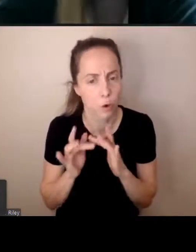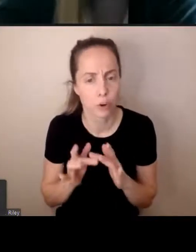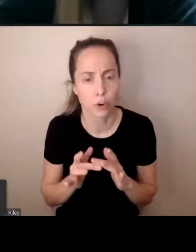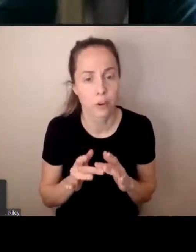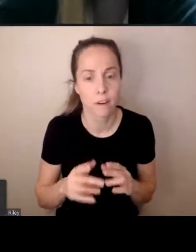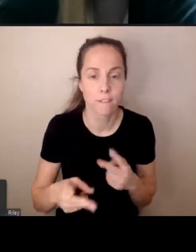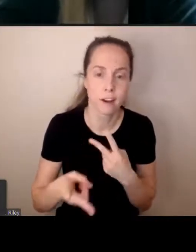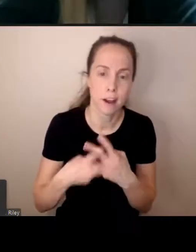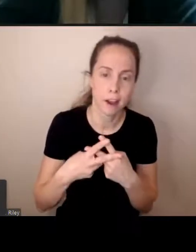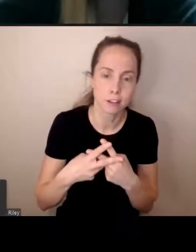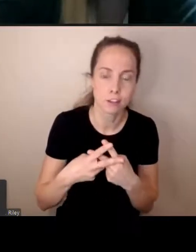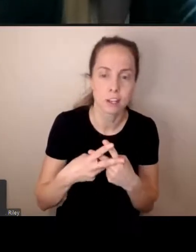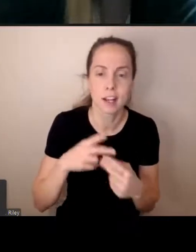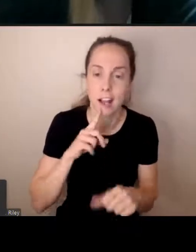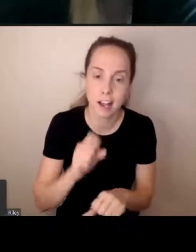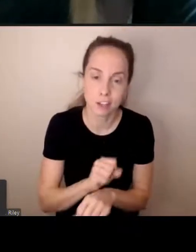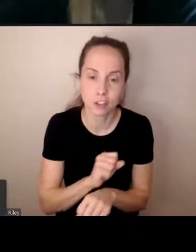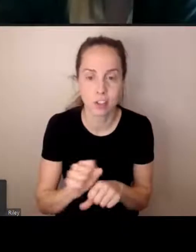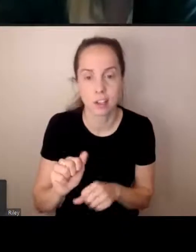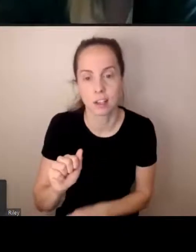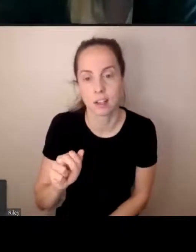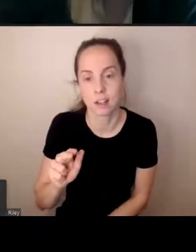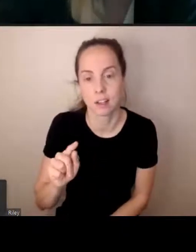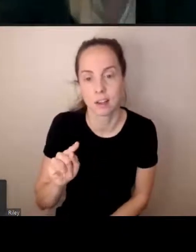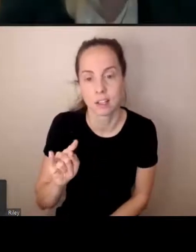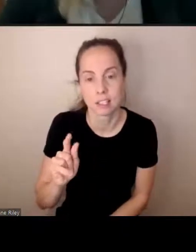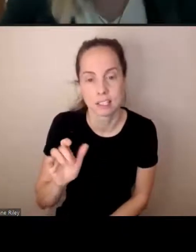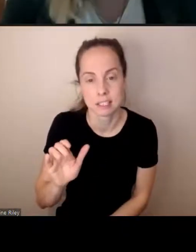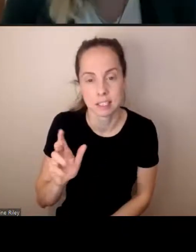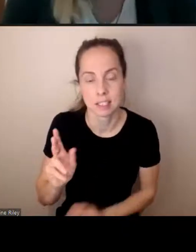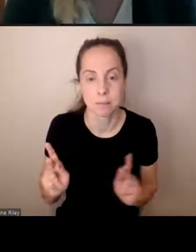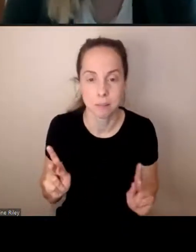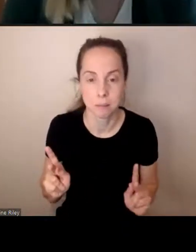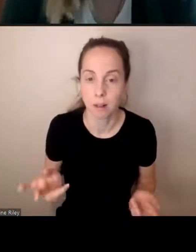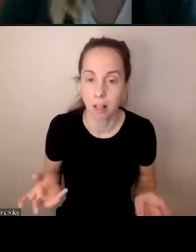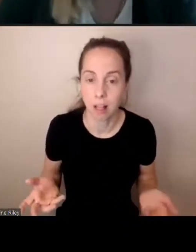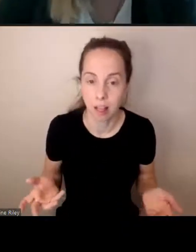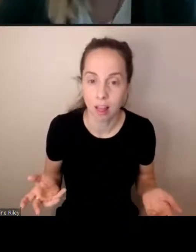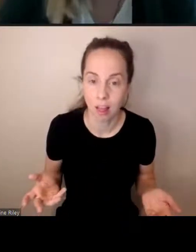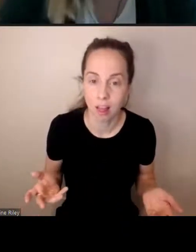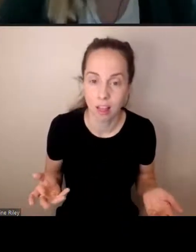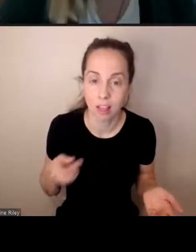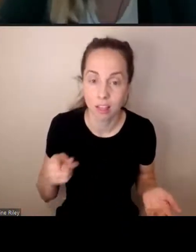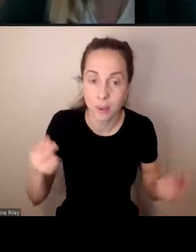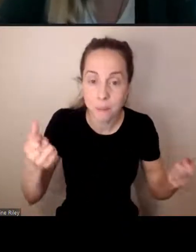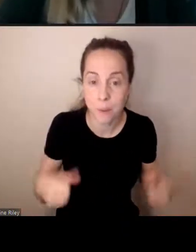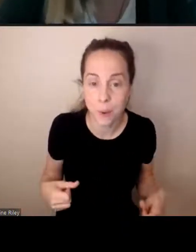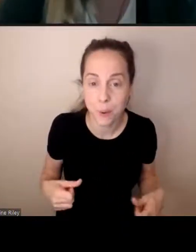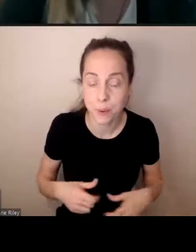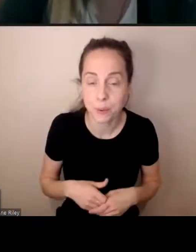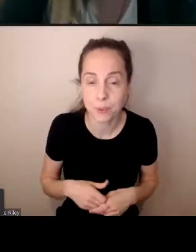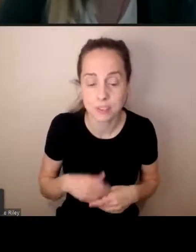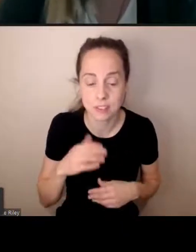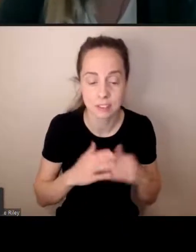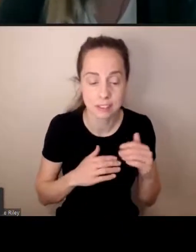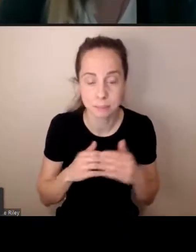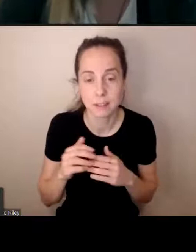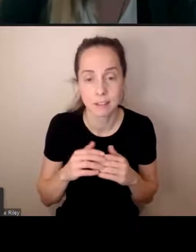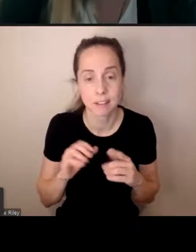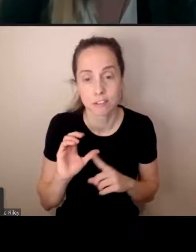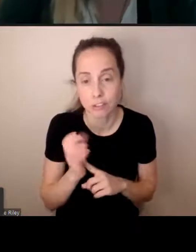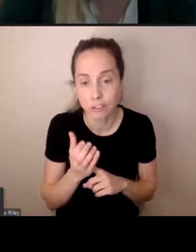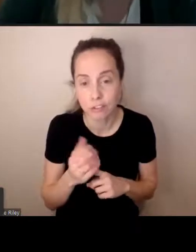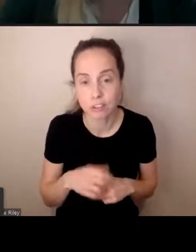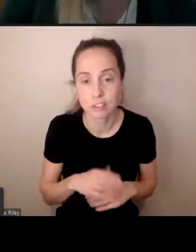hashtag actually autistic people who are tweeting and posting and are building culture and